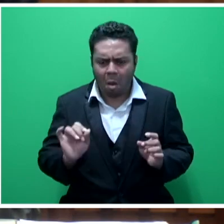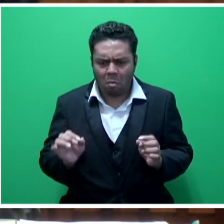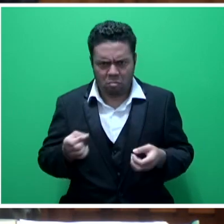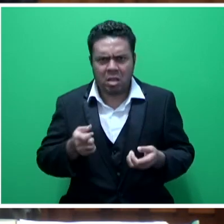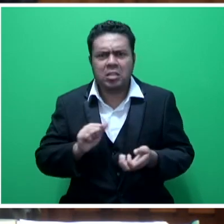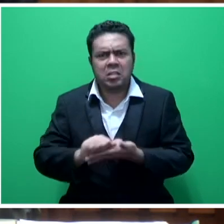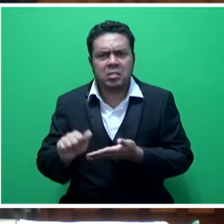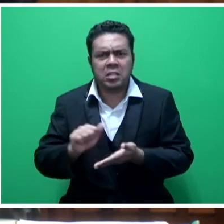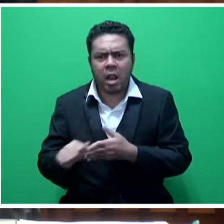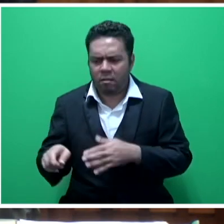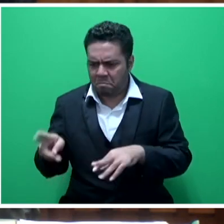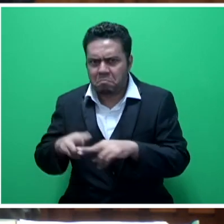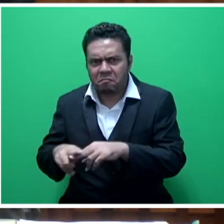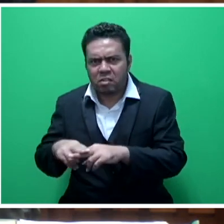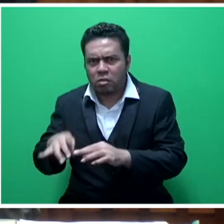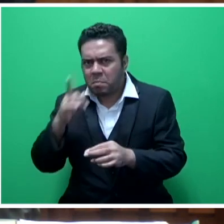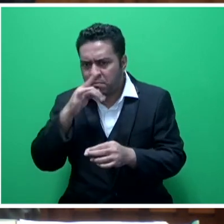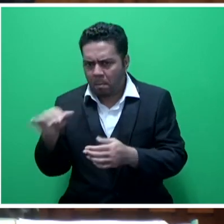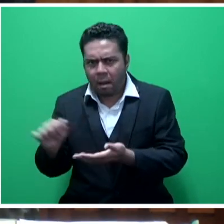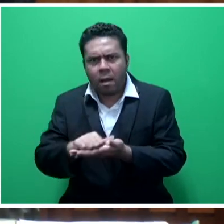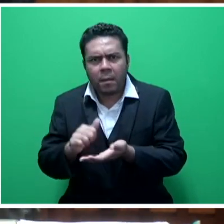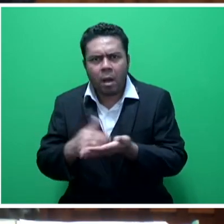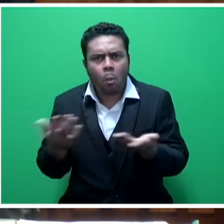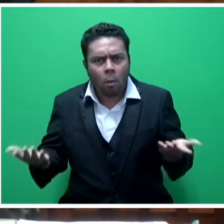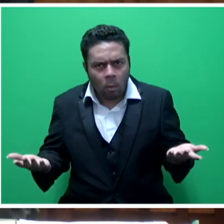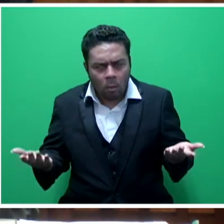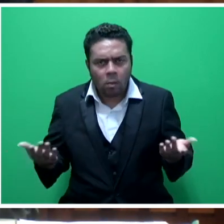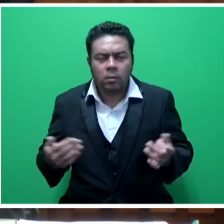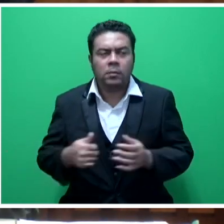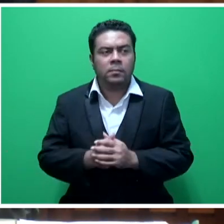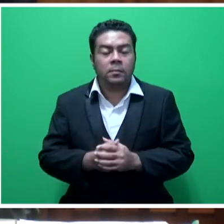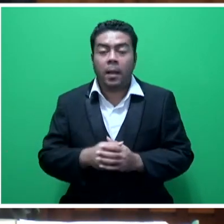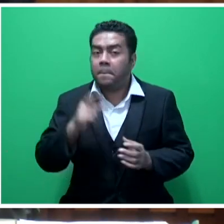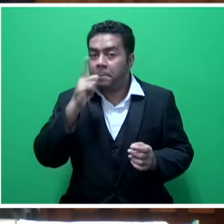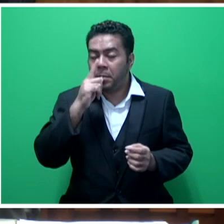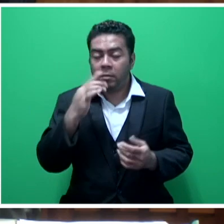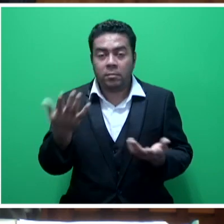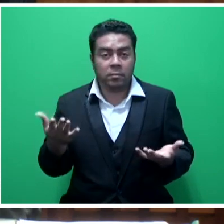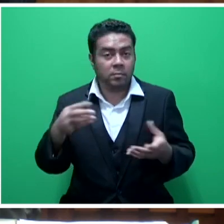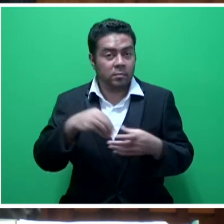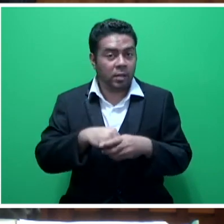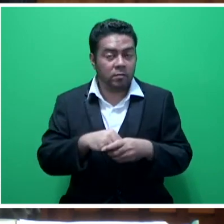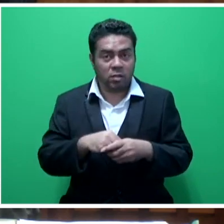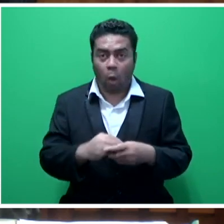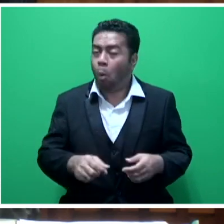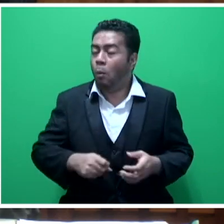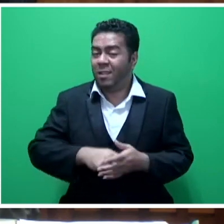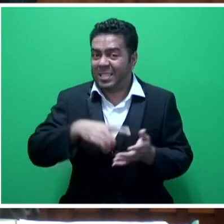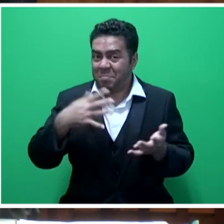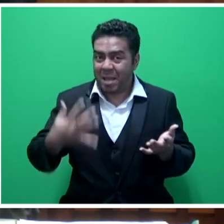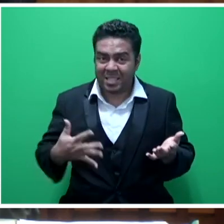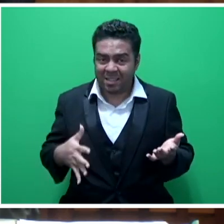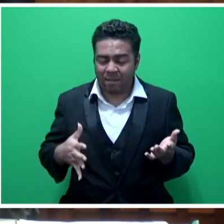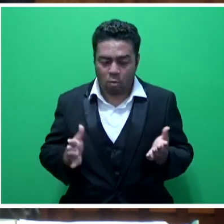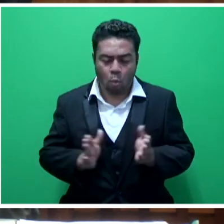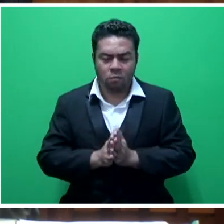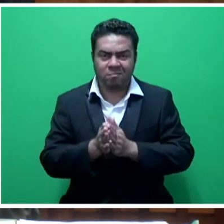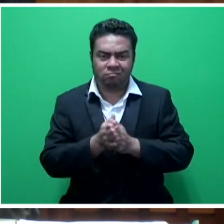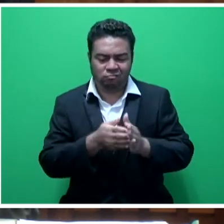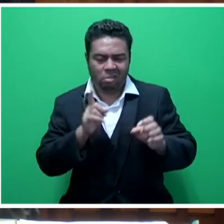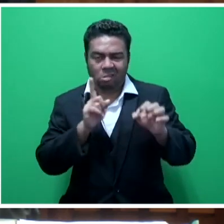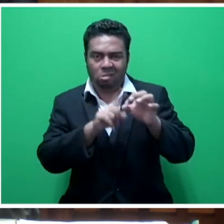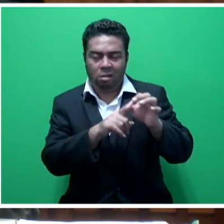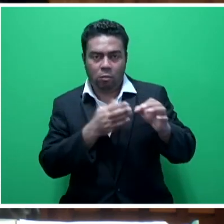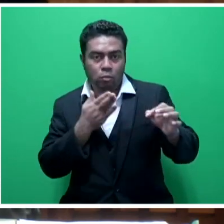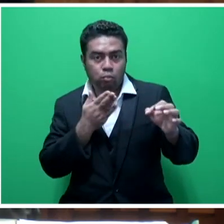sir, we even have some people claiming that Fiji Airways was overly expensive and overly ambitious in the lead up to